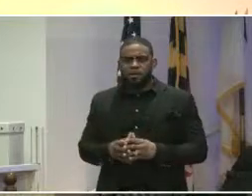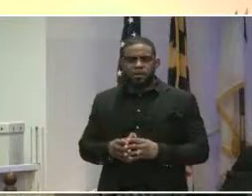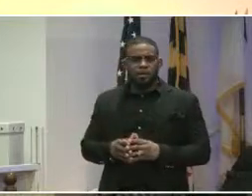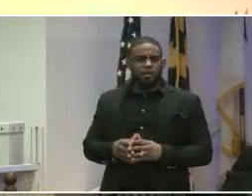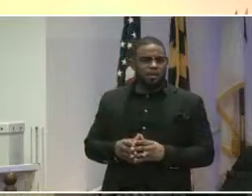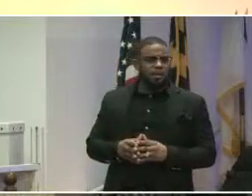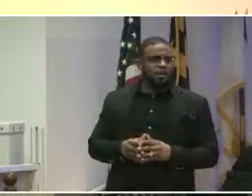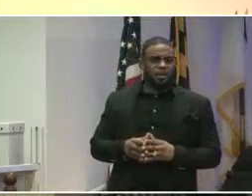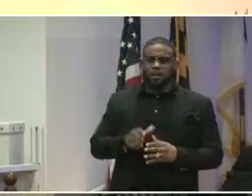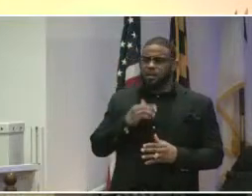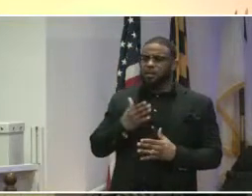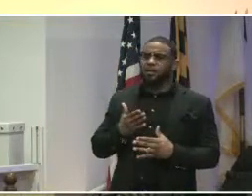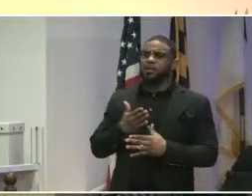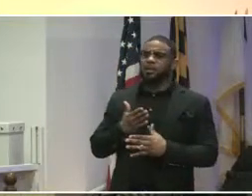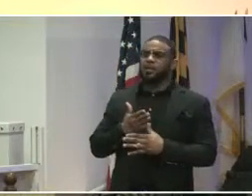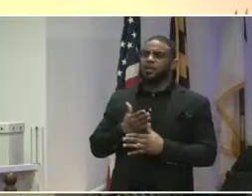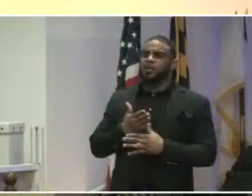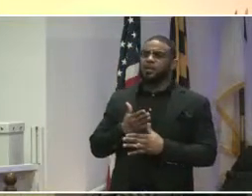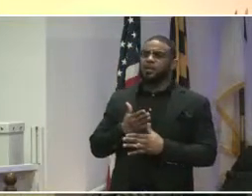an uninterrupted time.